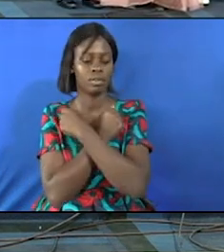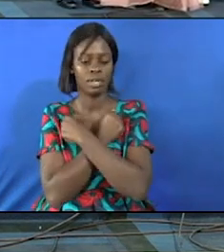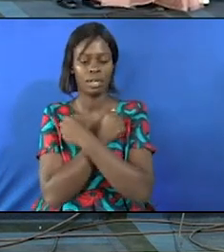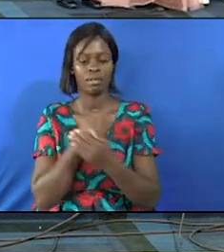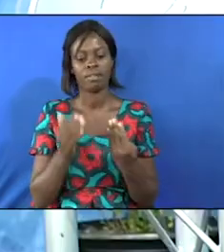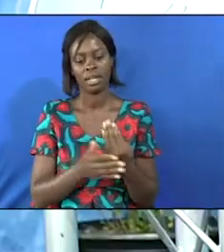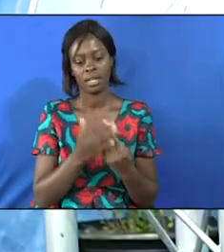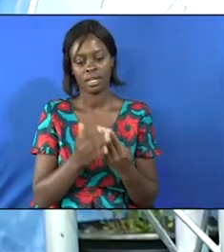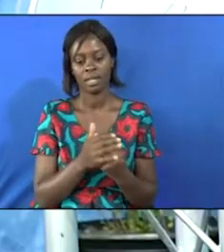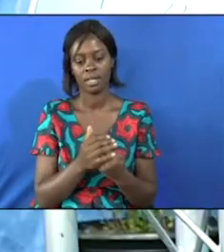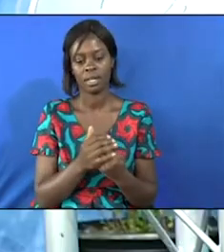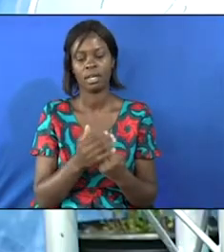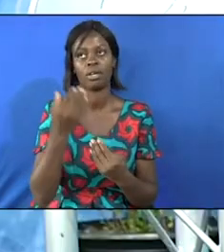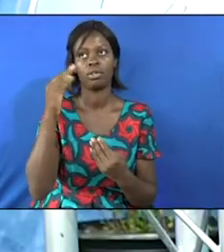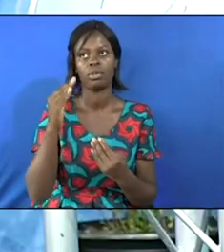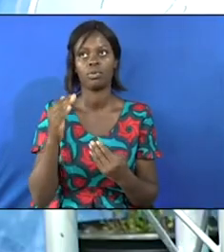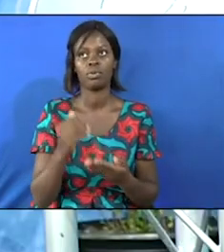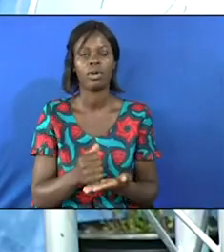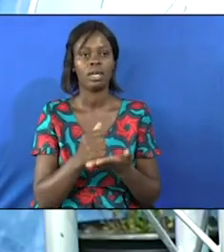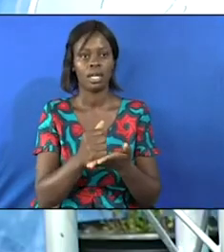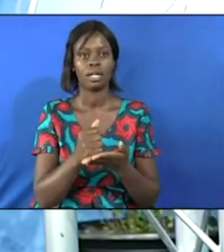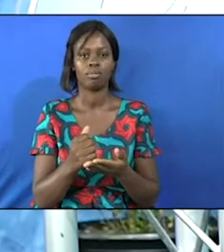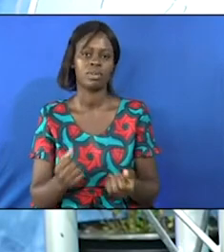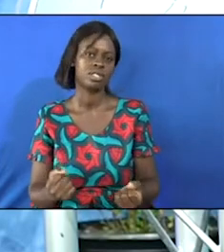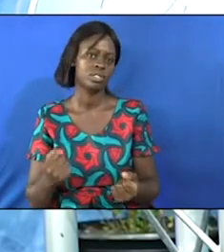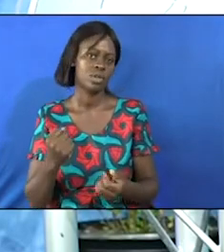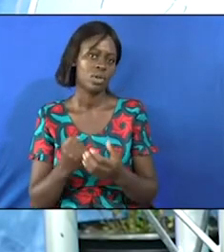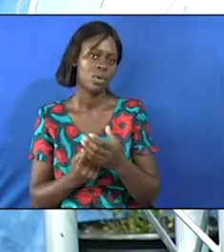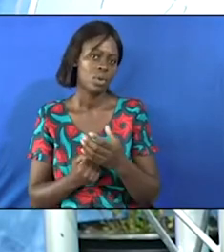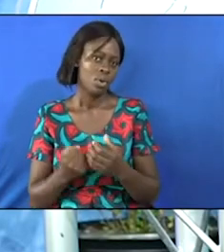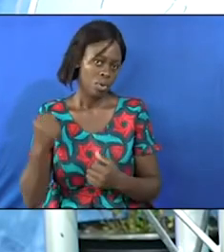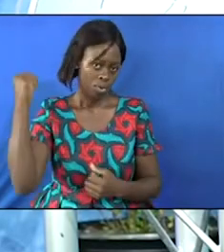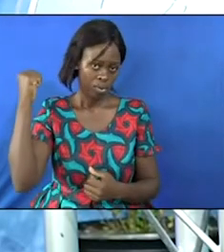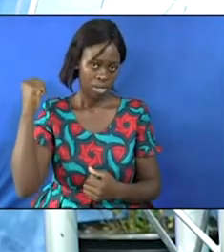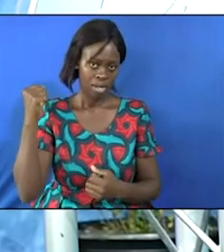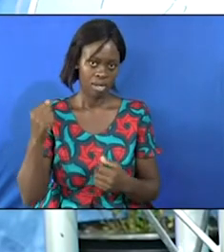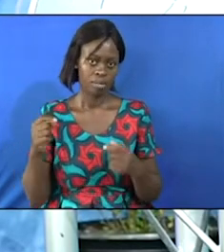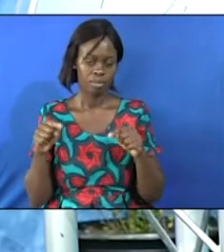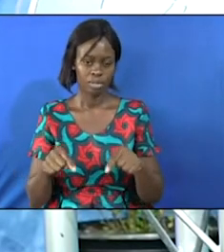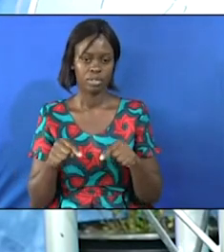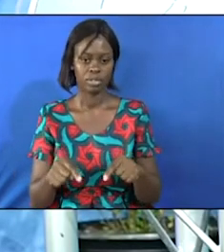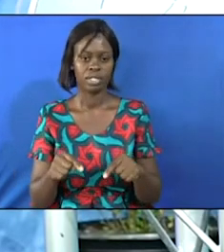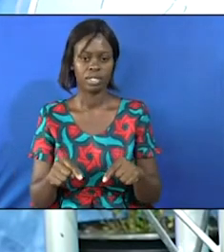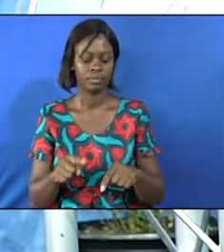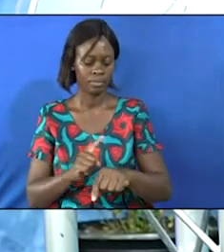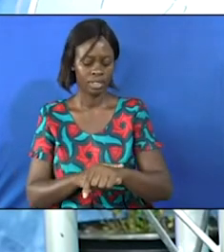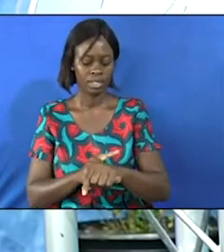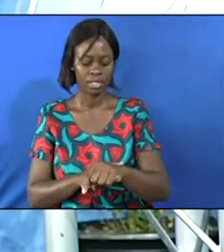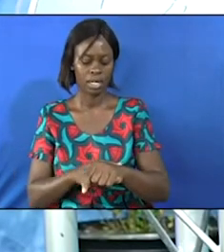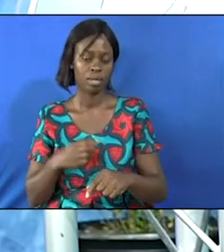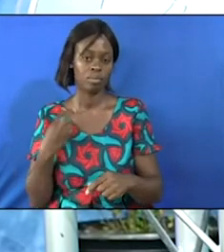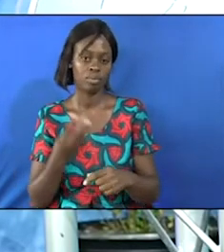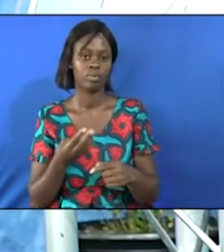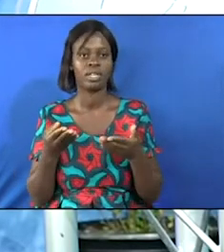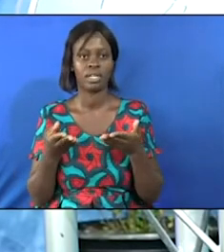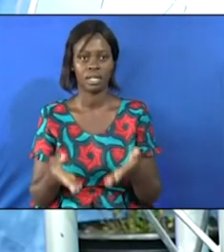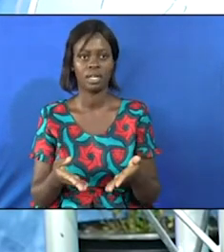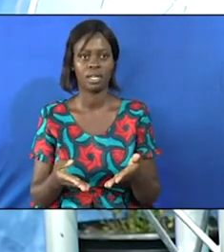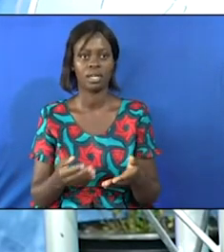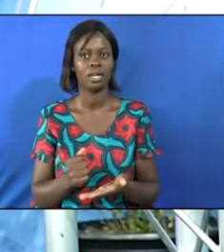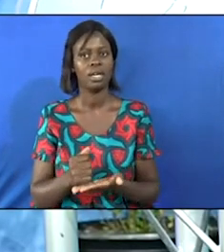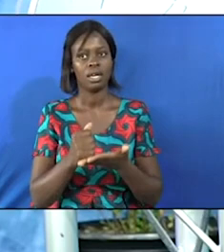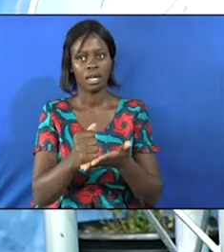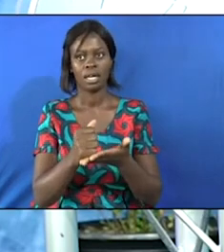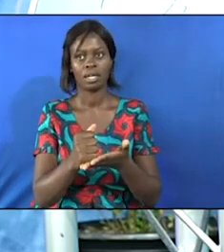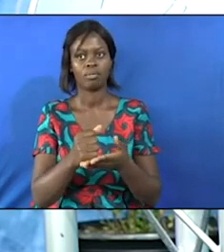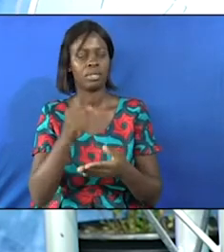us to wake up this morning that we may come to church. We pray that as we are here in church, we pray that you may help